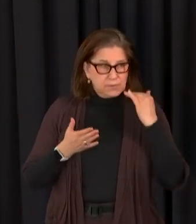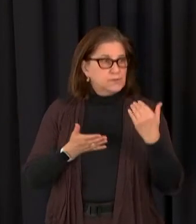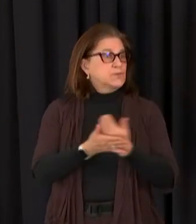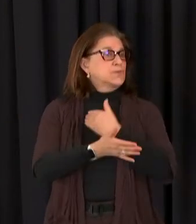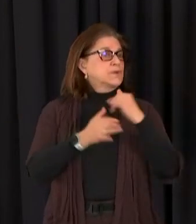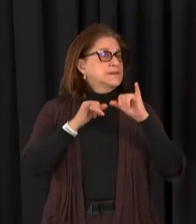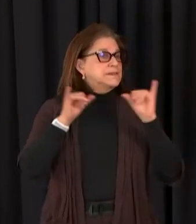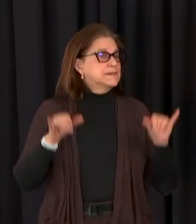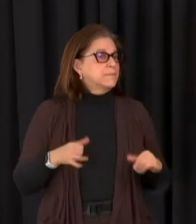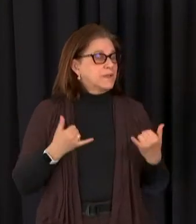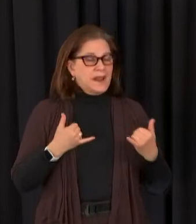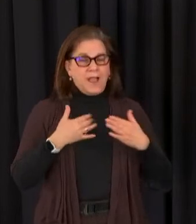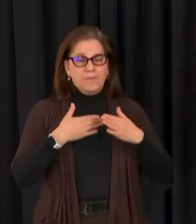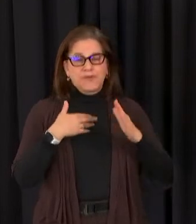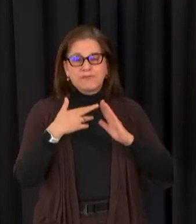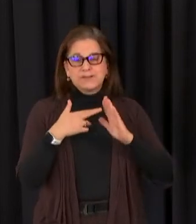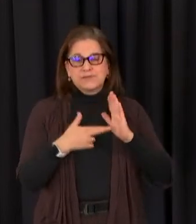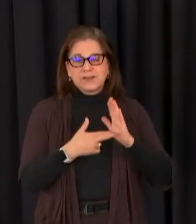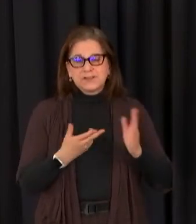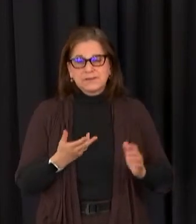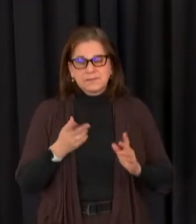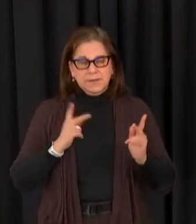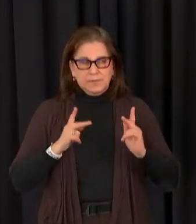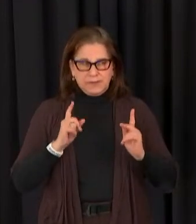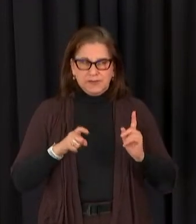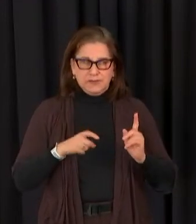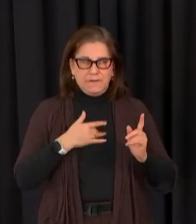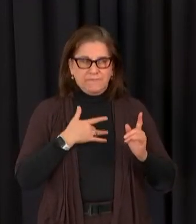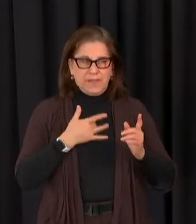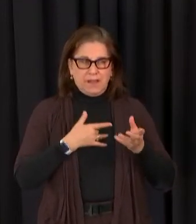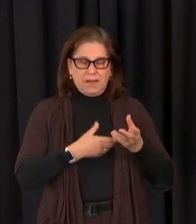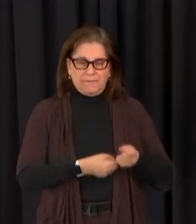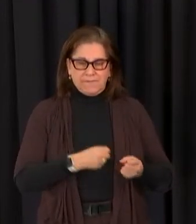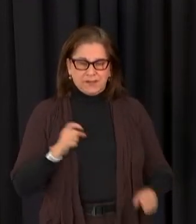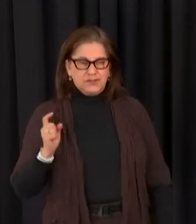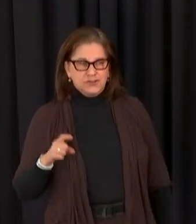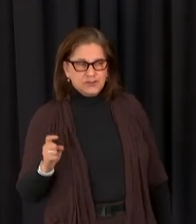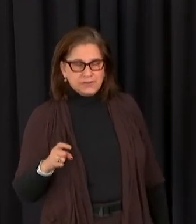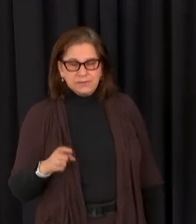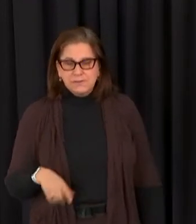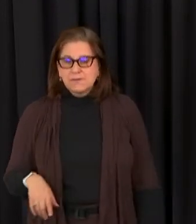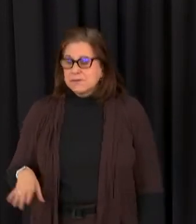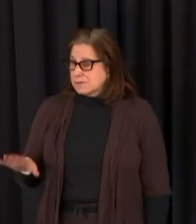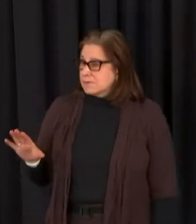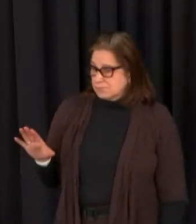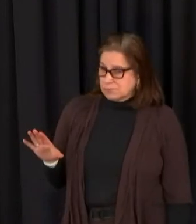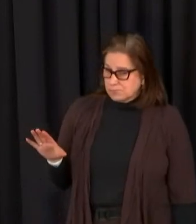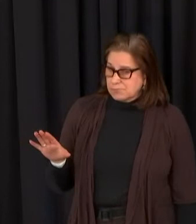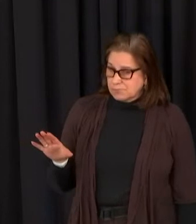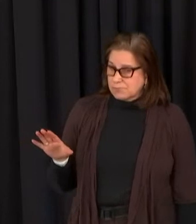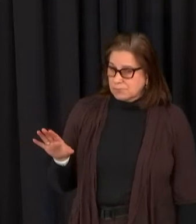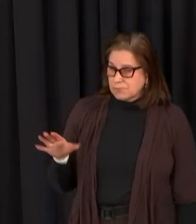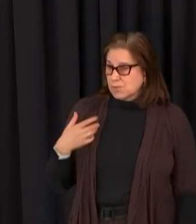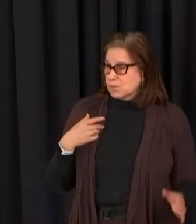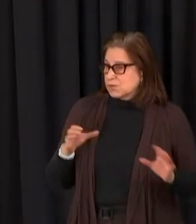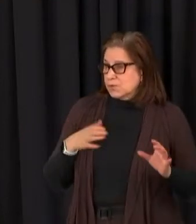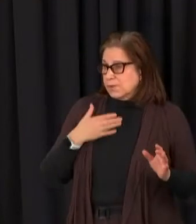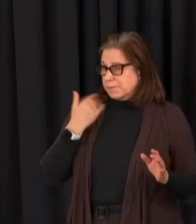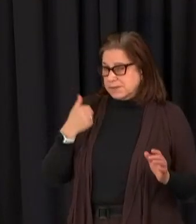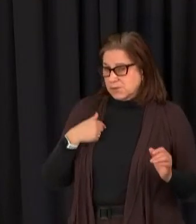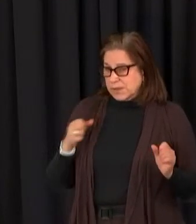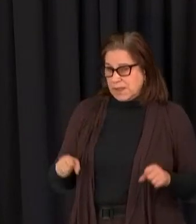now. So why should people feel confident that what we can tell people is that we're doing the best we can to make